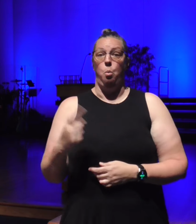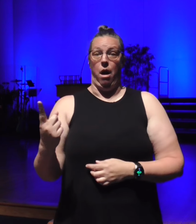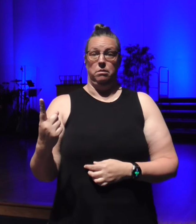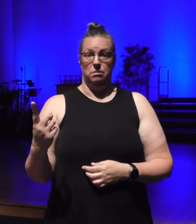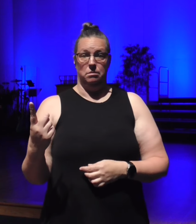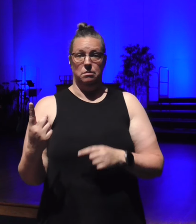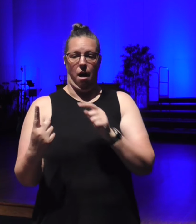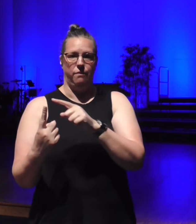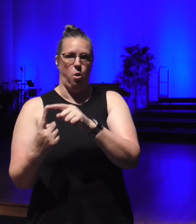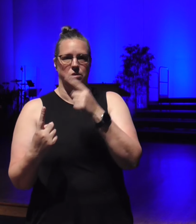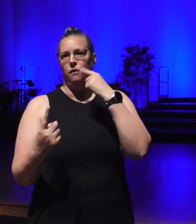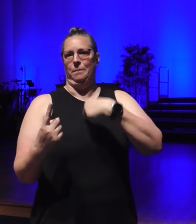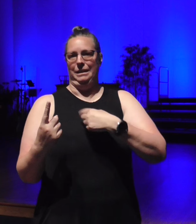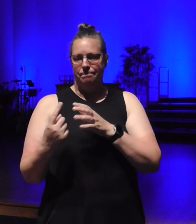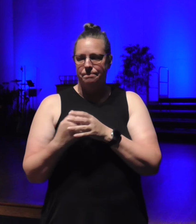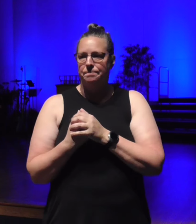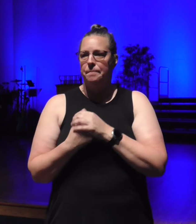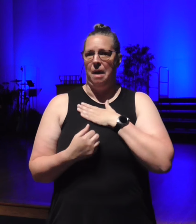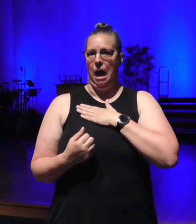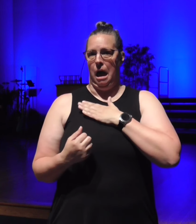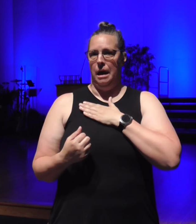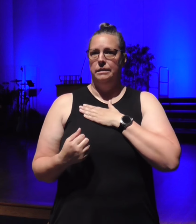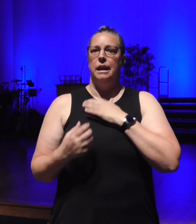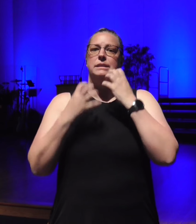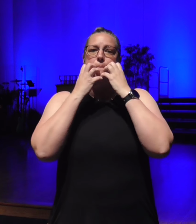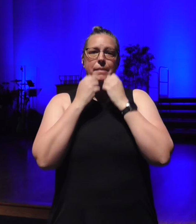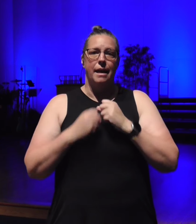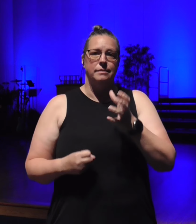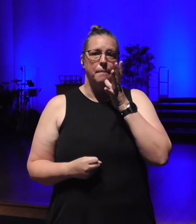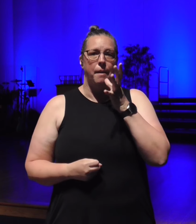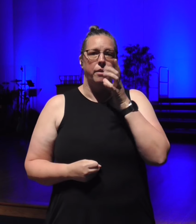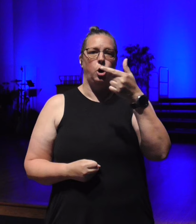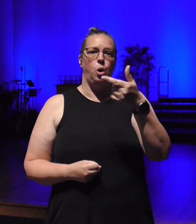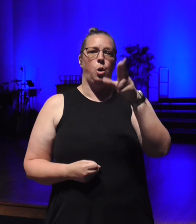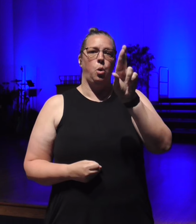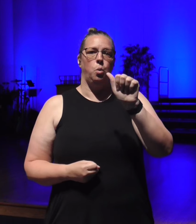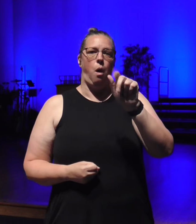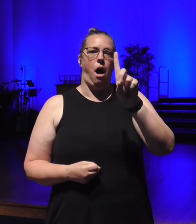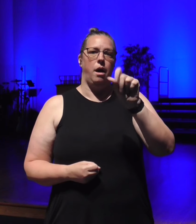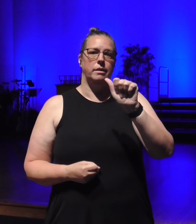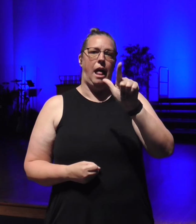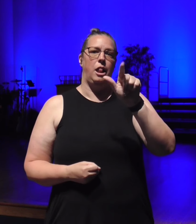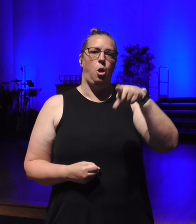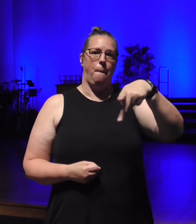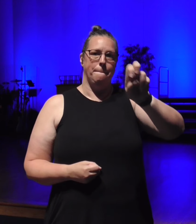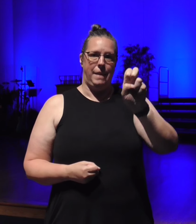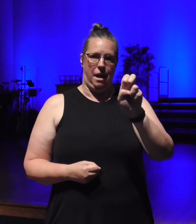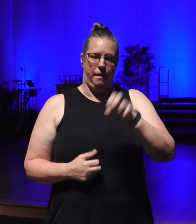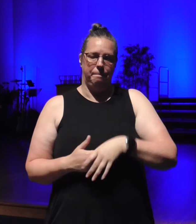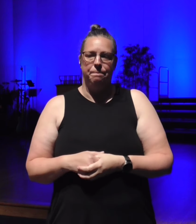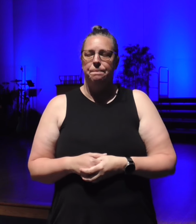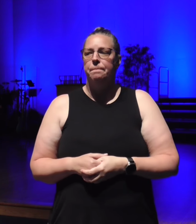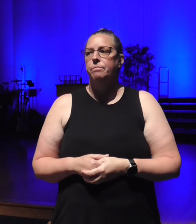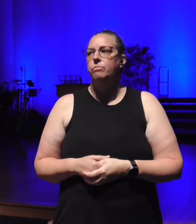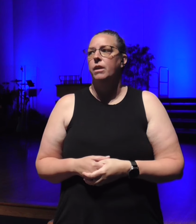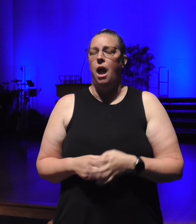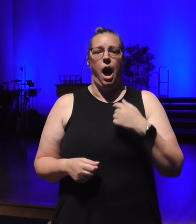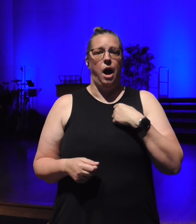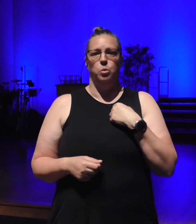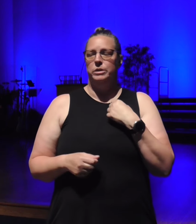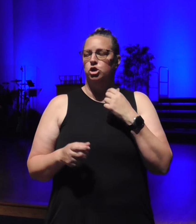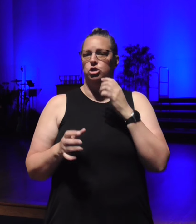such Glorians for me has been the Blessed Mother, Guadalupe. You know, I was inexplicably drawn